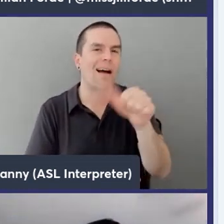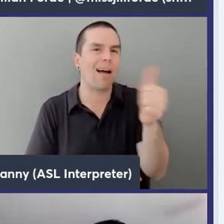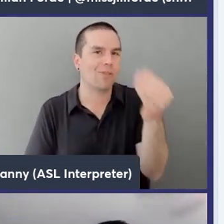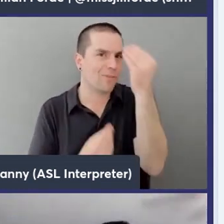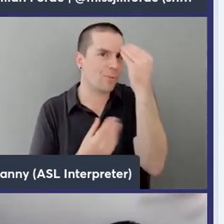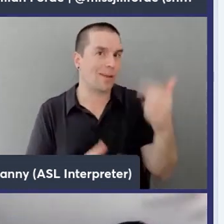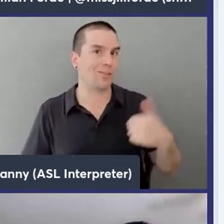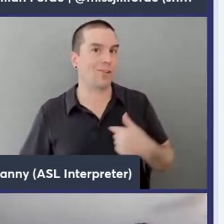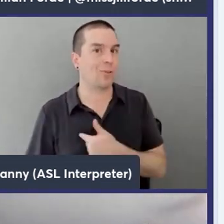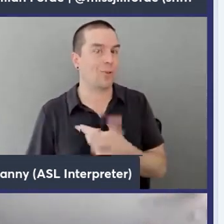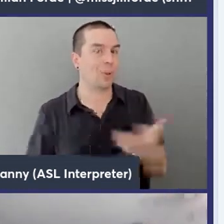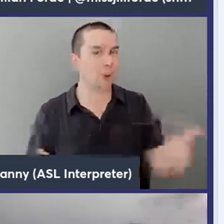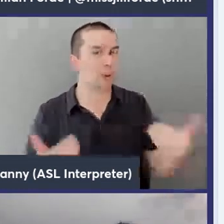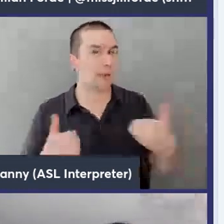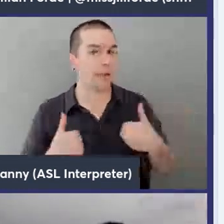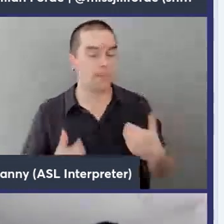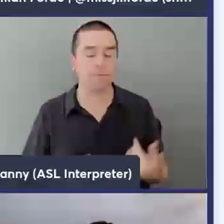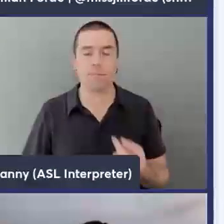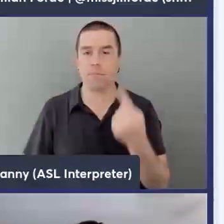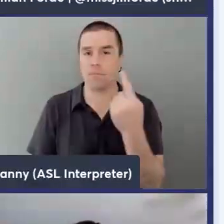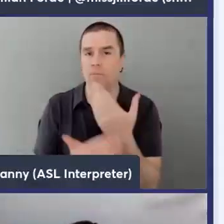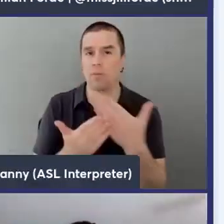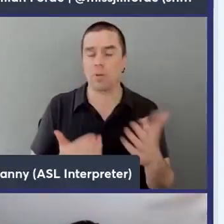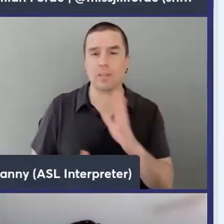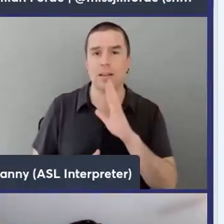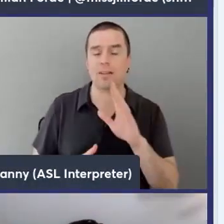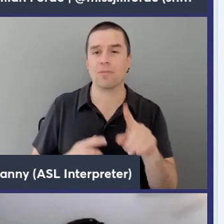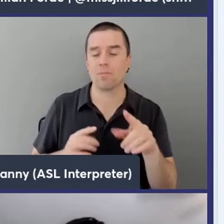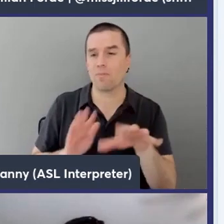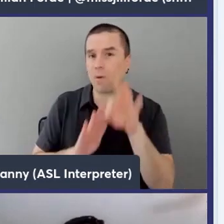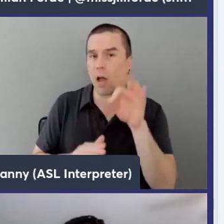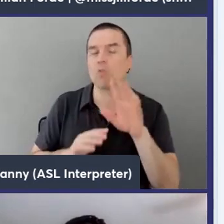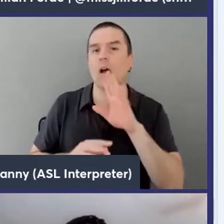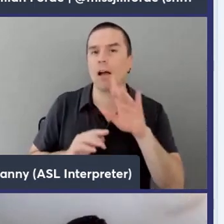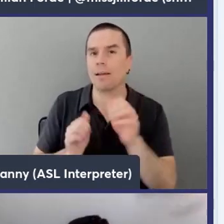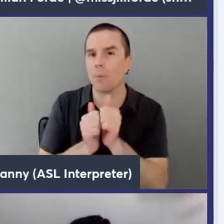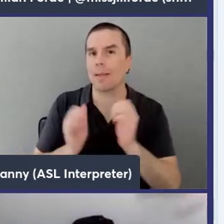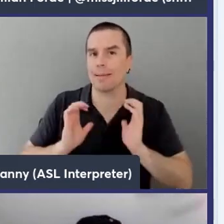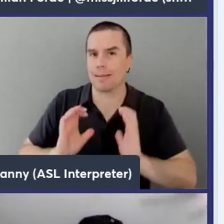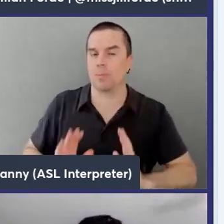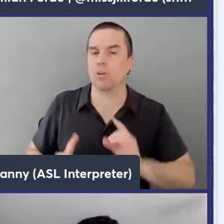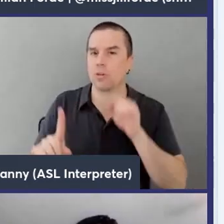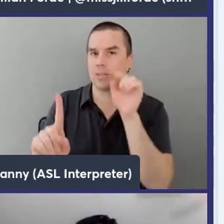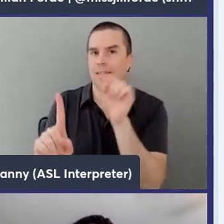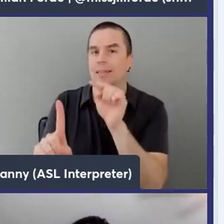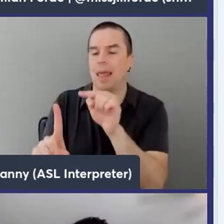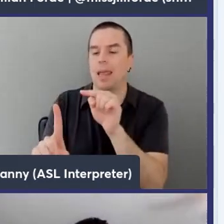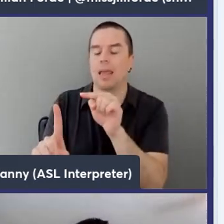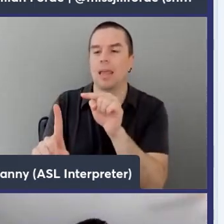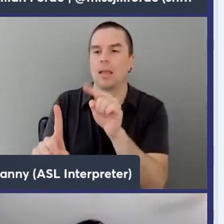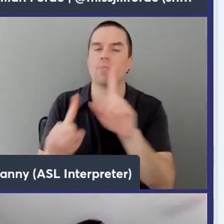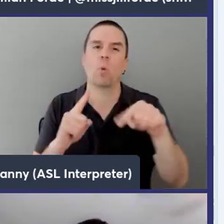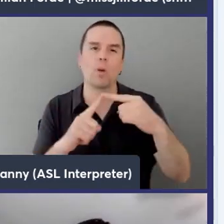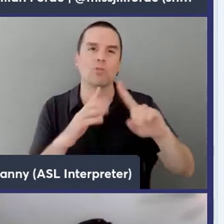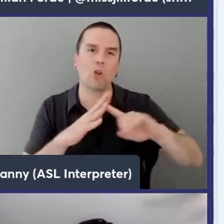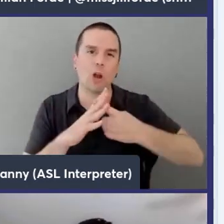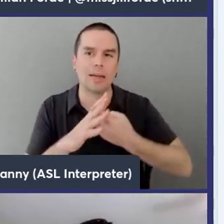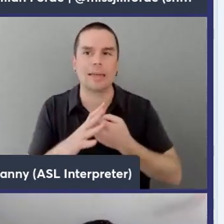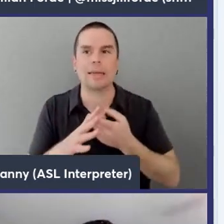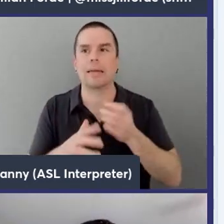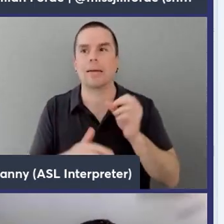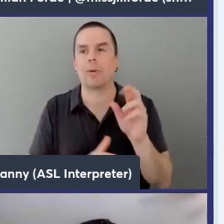the key things when we were talking to customers that they were asking for was really when you're getting started, or even if you